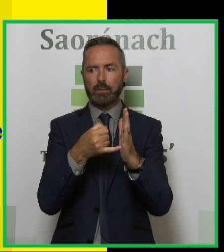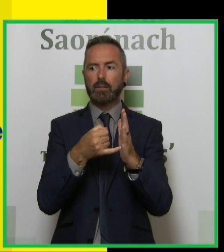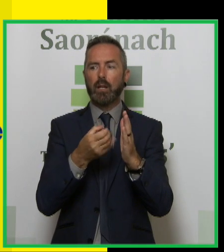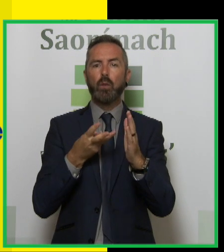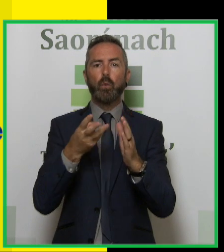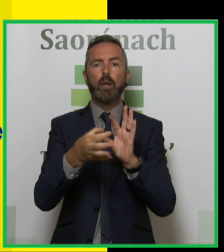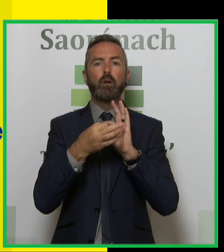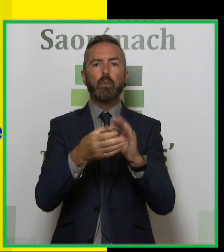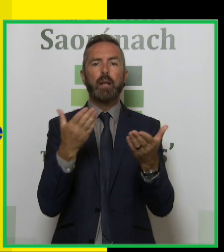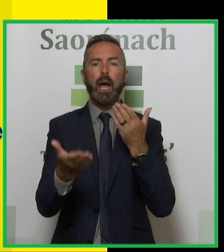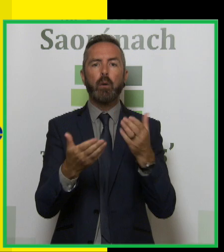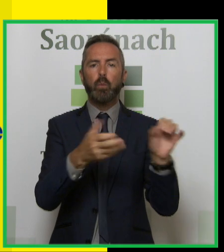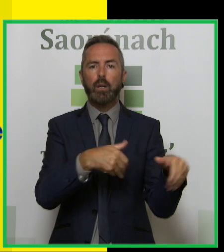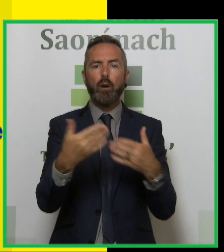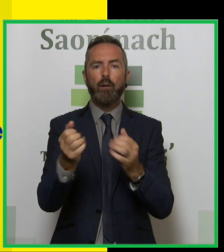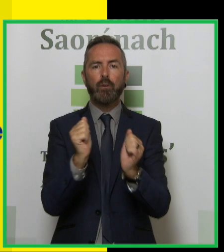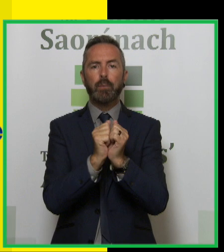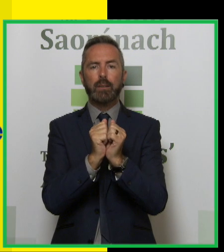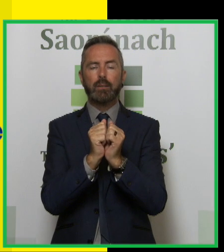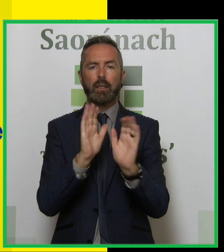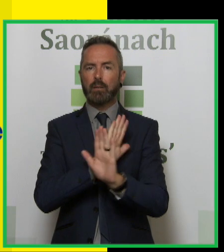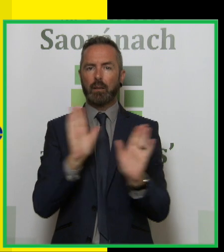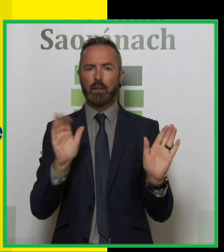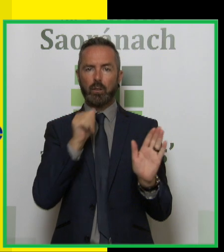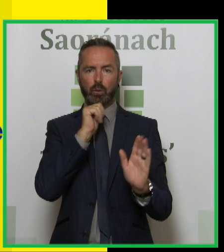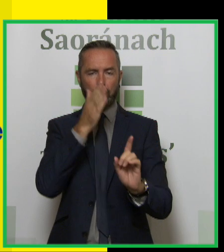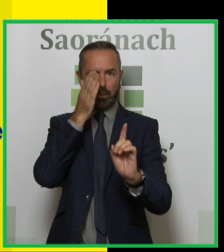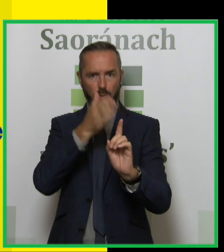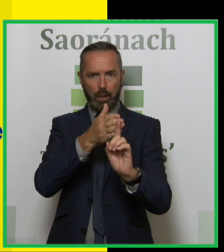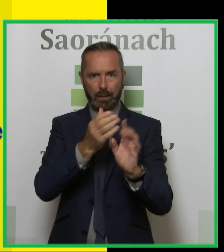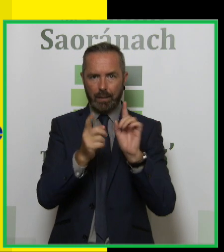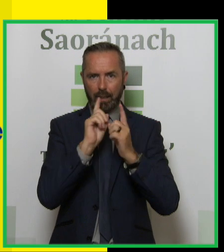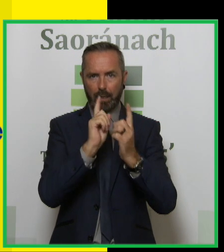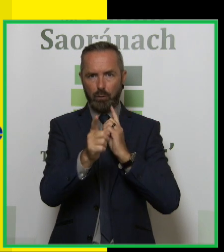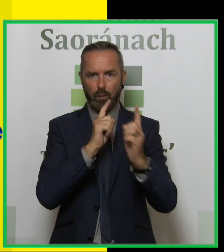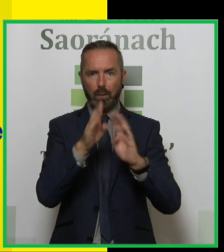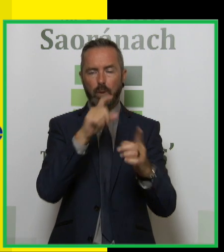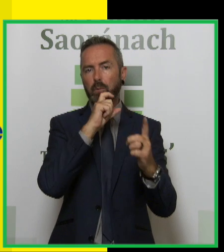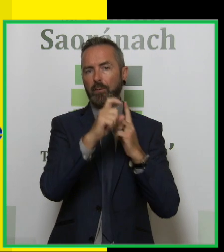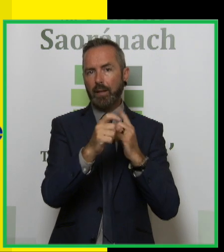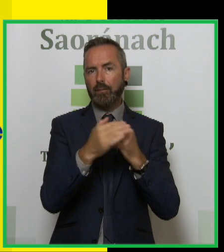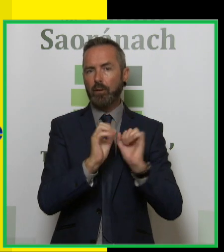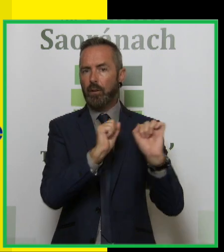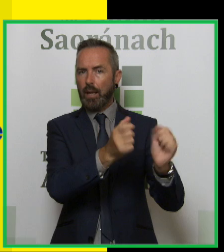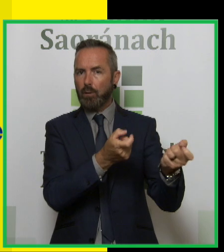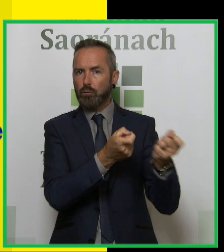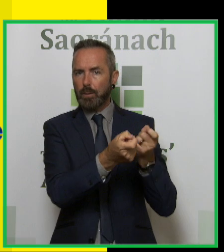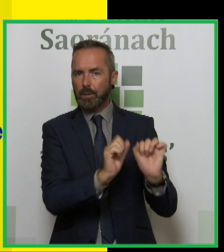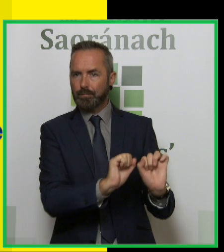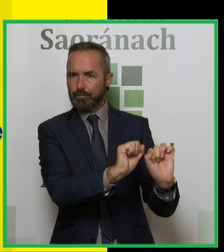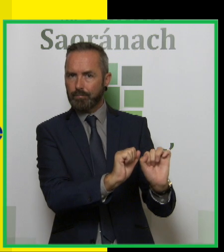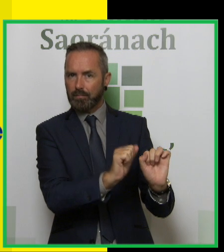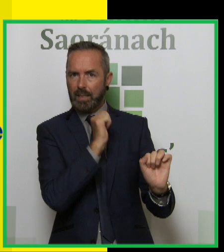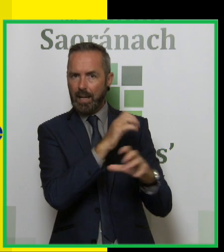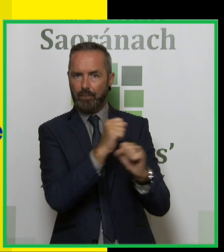that we offer Narcotics Anonymous meetings. We don't directly interact with professionals in terms of their treatment. So we would never